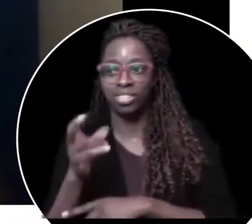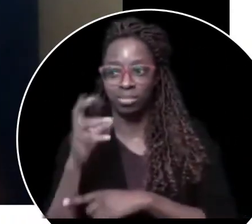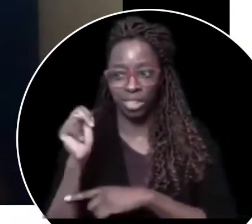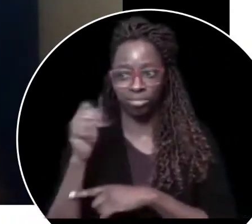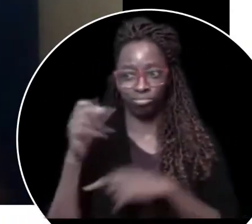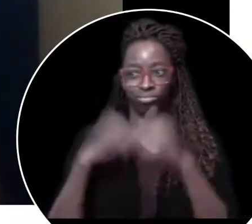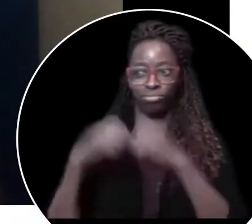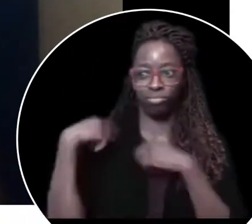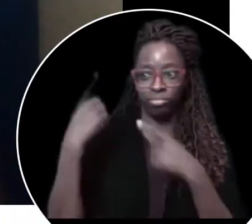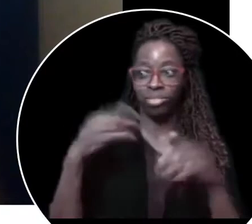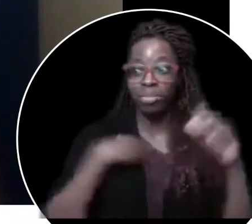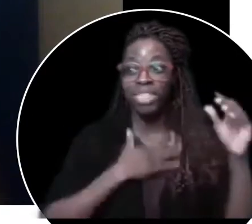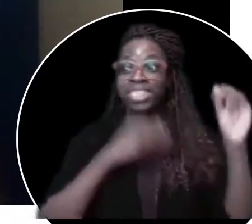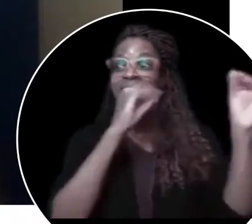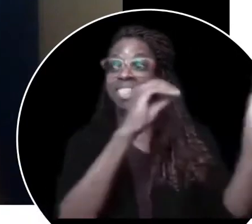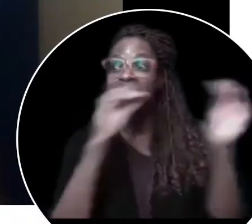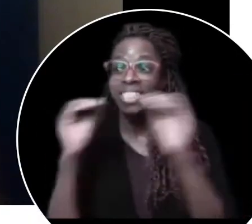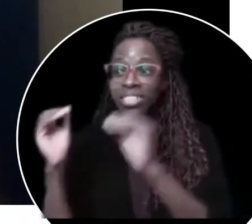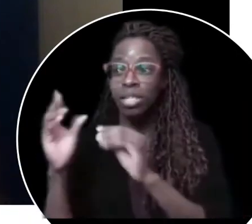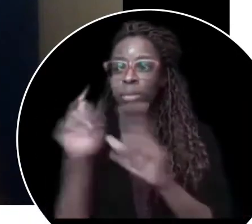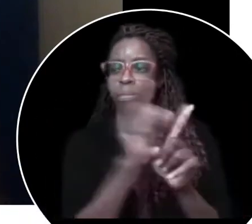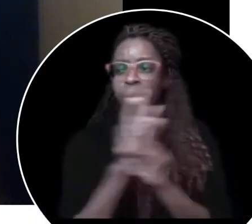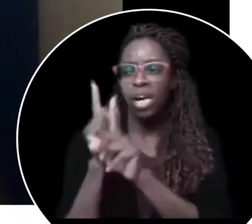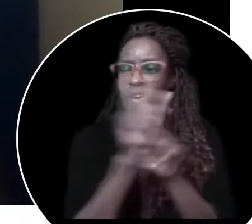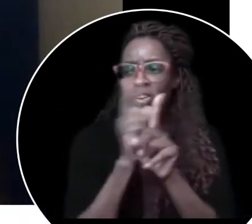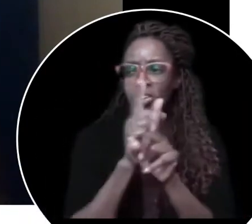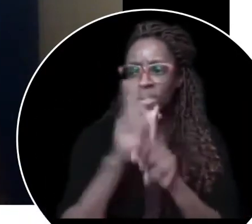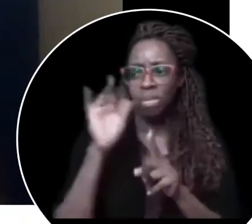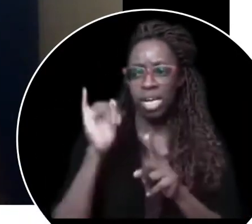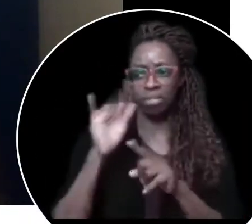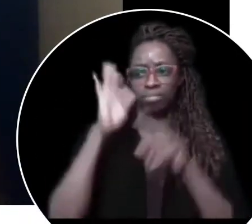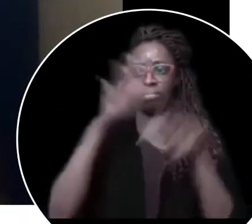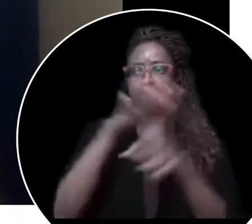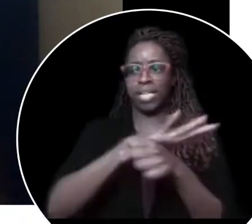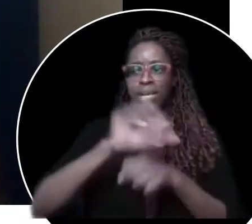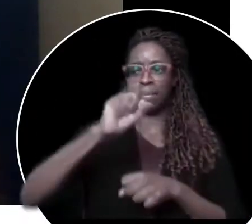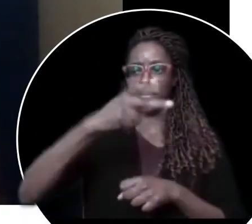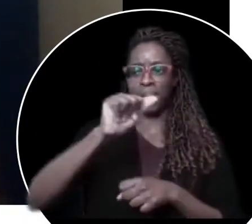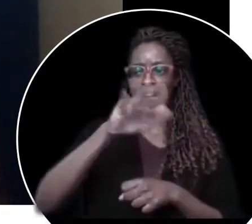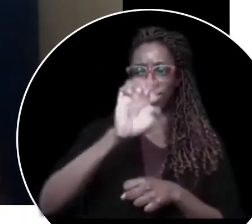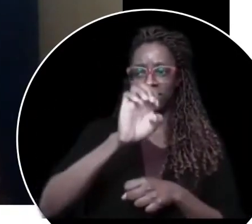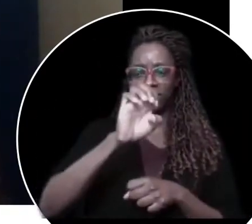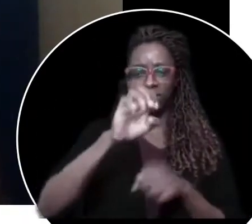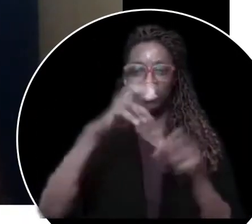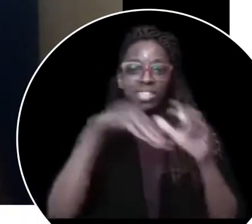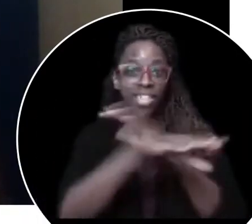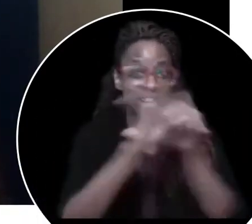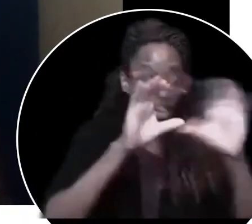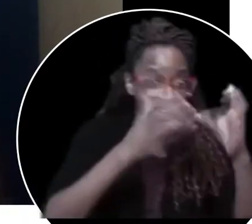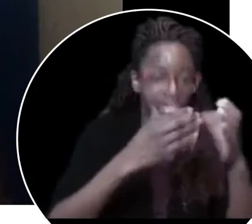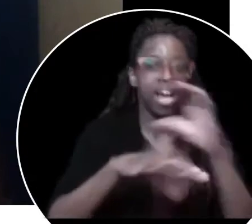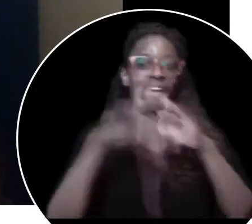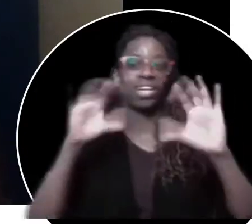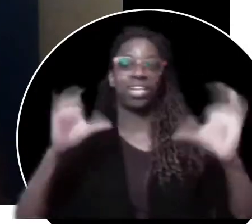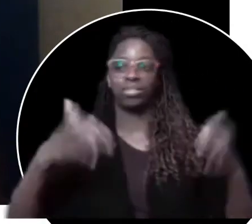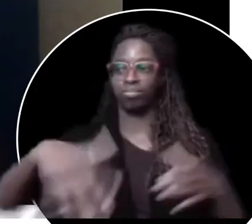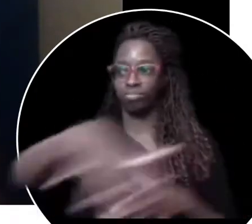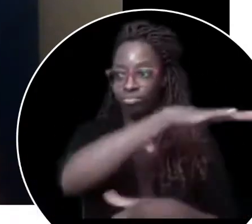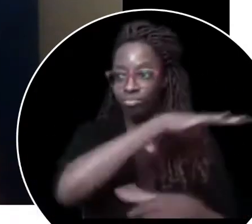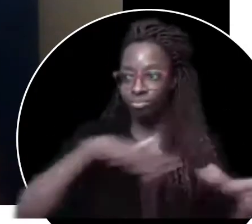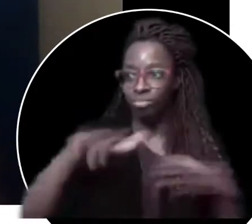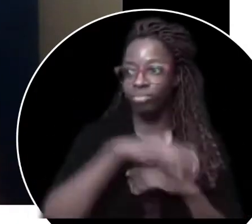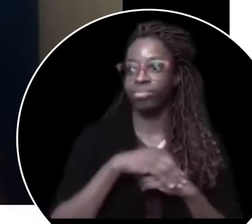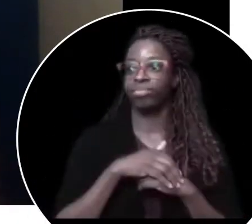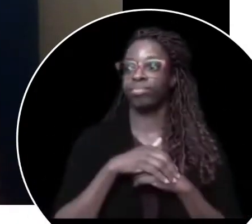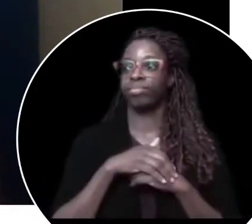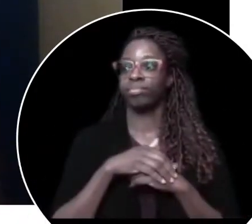of the classroom where anti-colonial communal knowledge making can be possible, and within and outside the institutions I